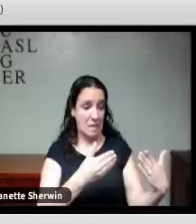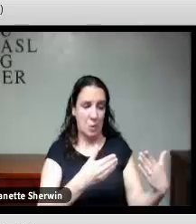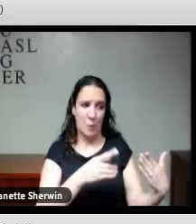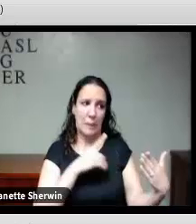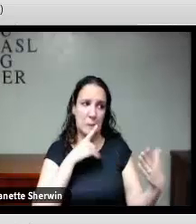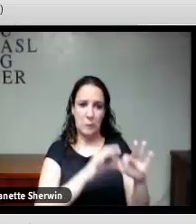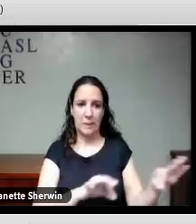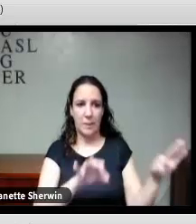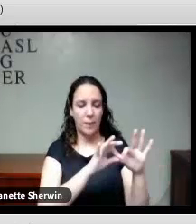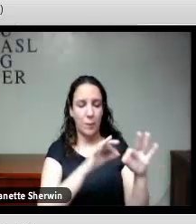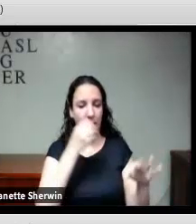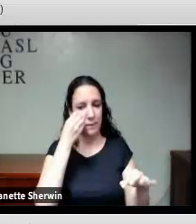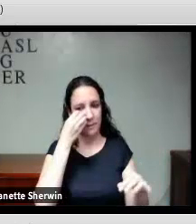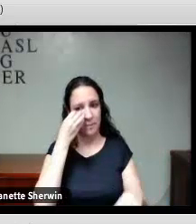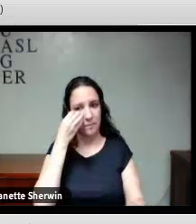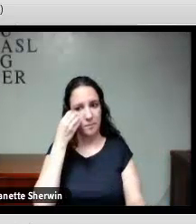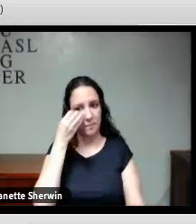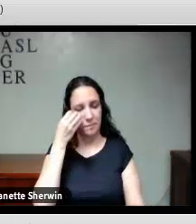that.